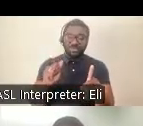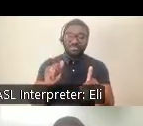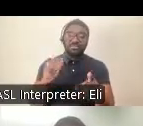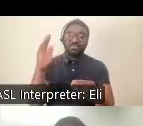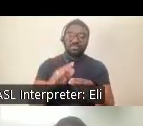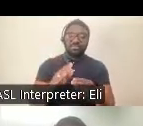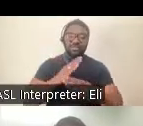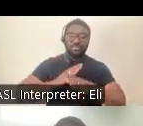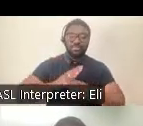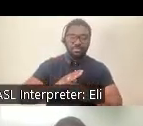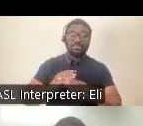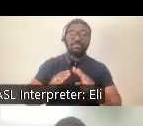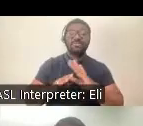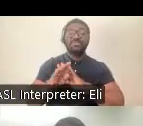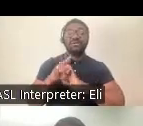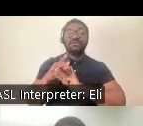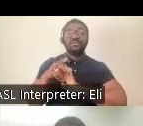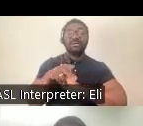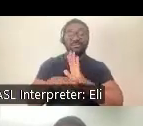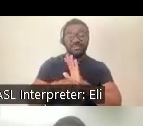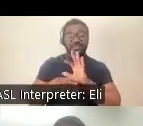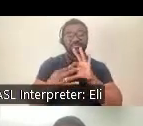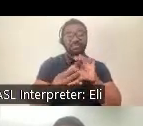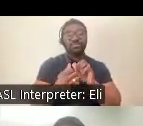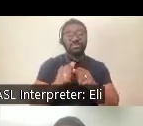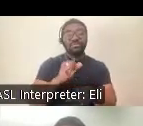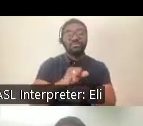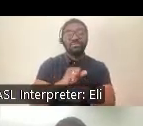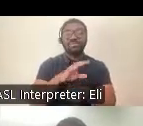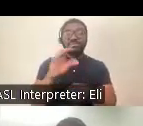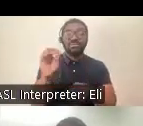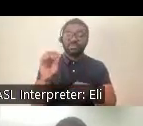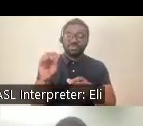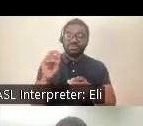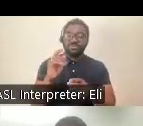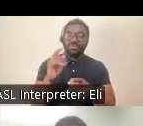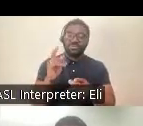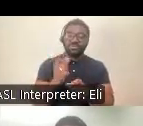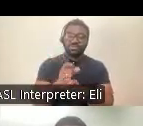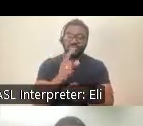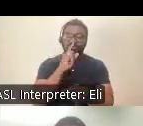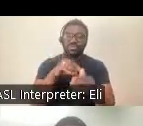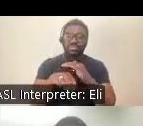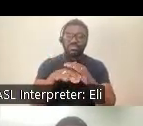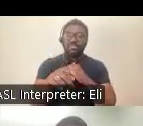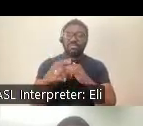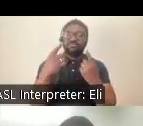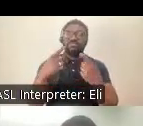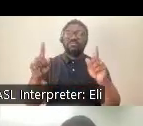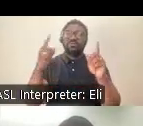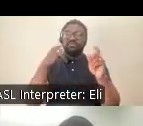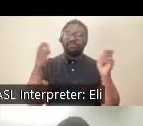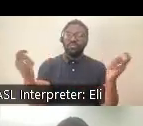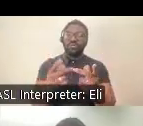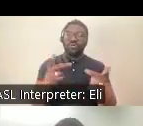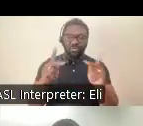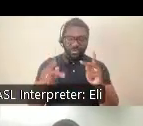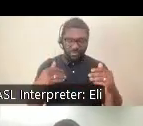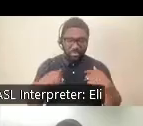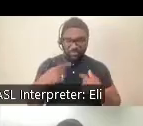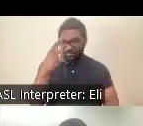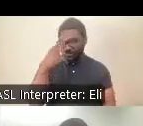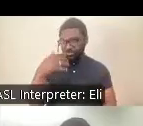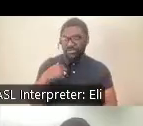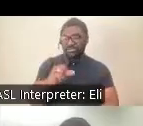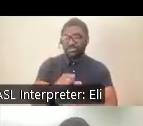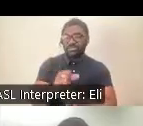policies and coordinates with employers and all levels of government to increase workplace success for people with disabilities and those with mental health conditions. ODEP